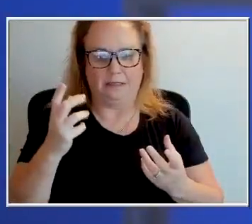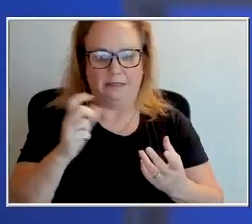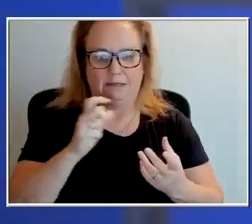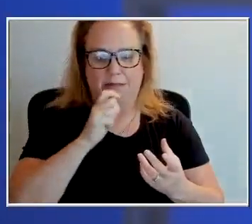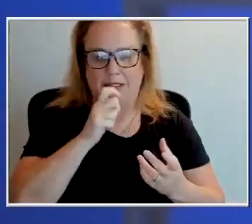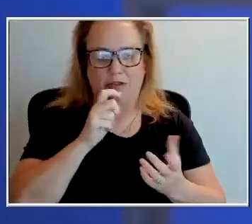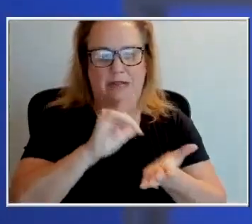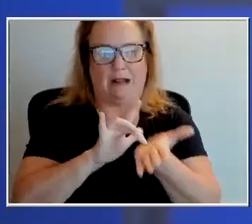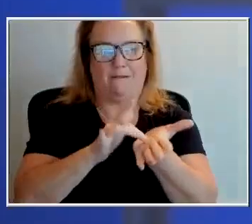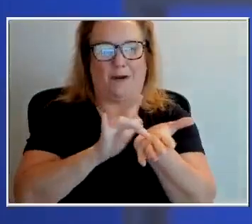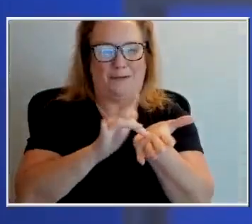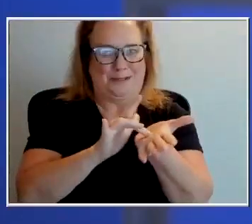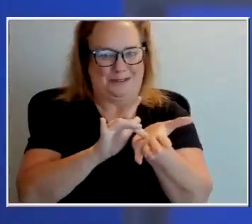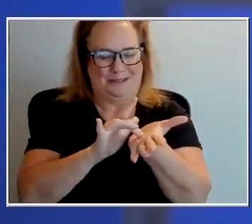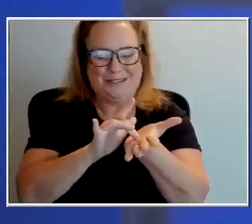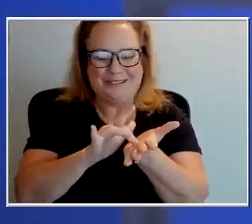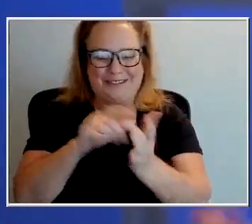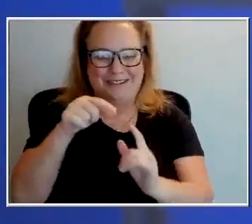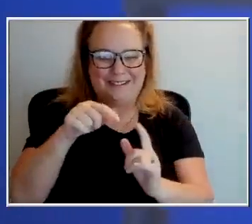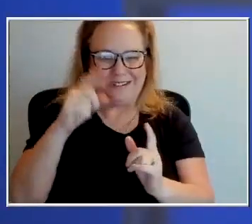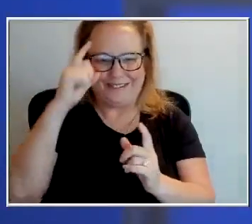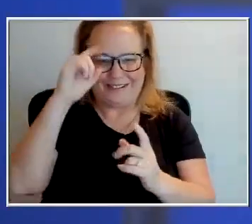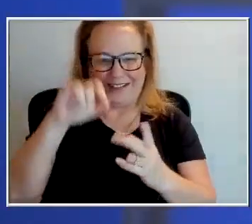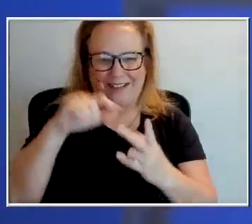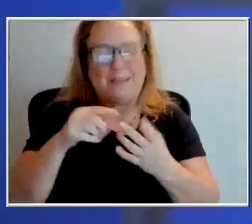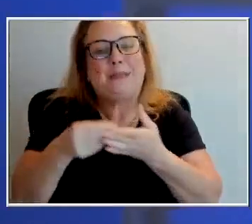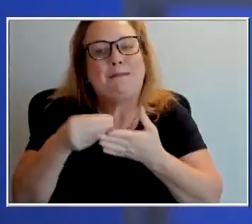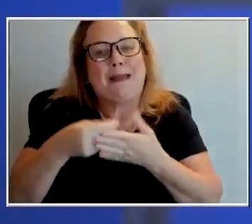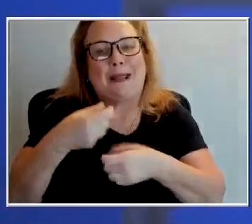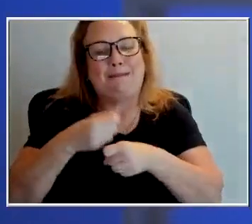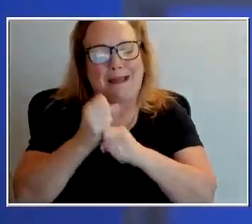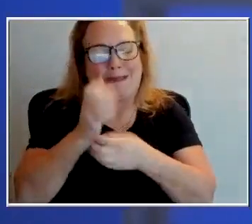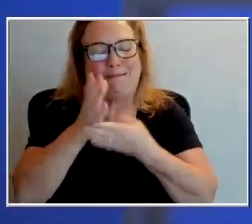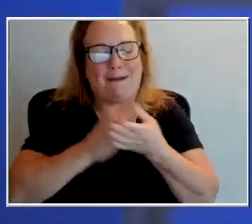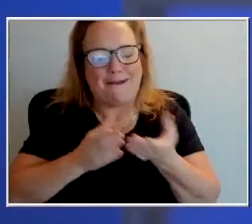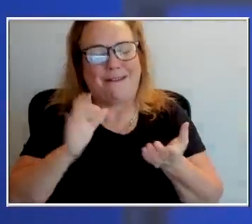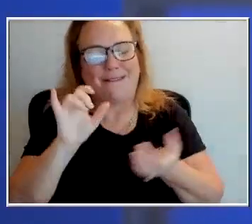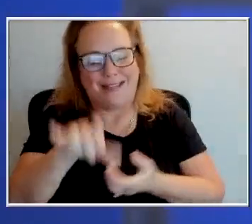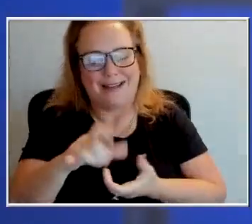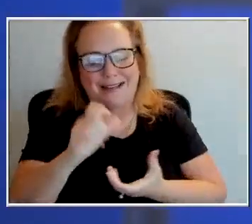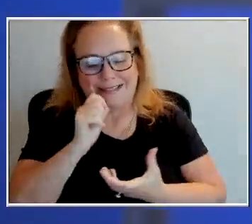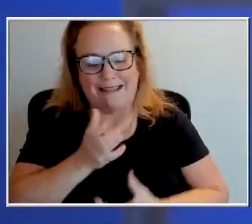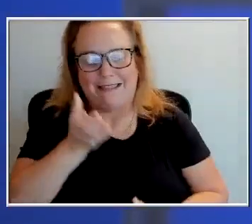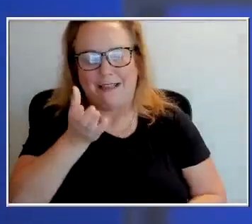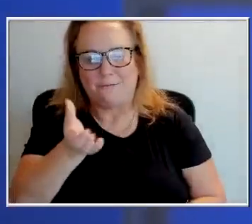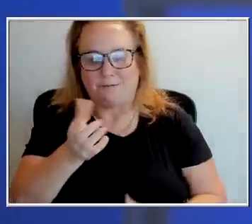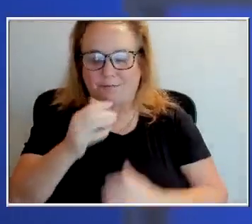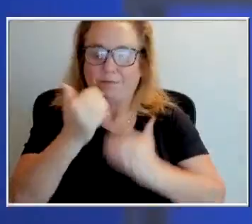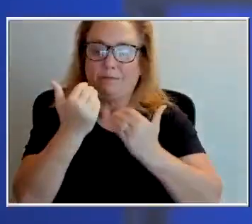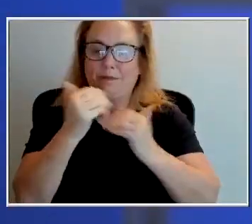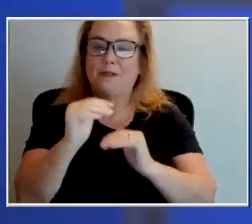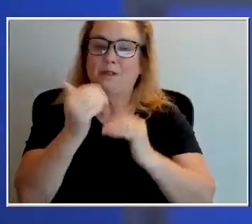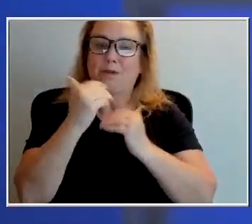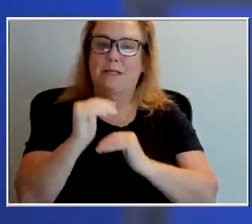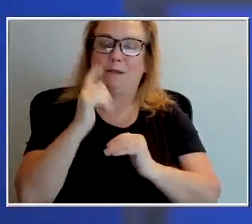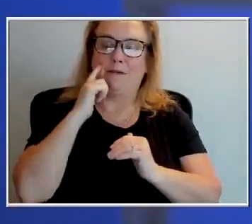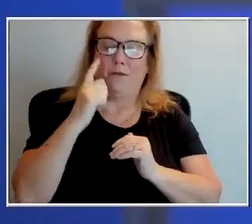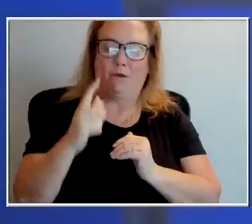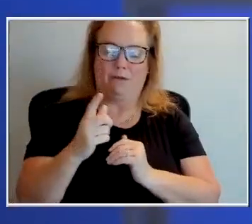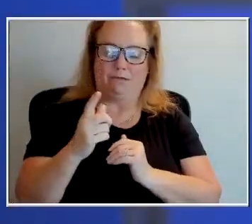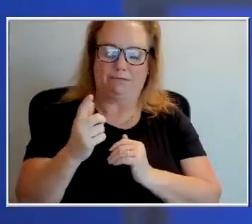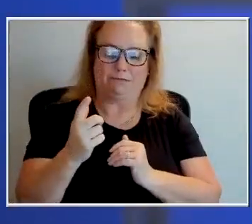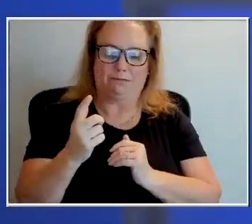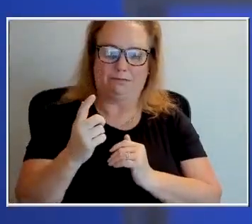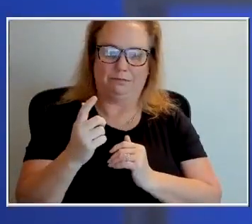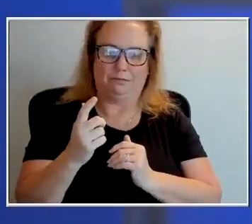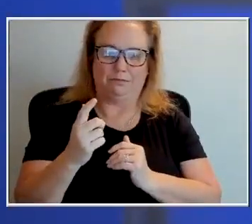pharmaceutical or, you know, the money-making aspect of it. You bet. And so there are limited options for the kinds of funding that we